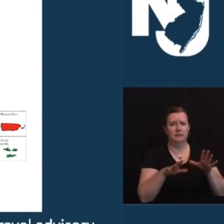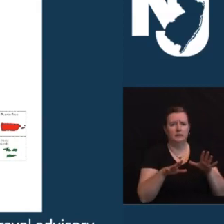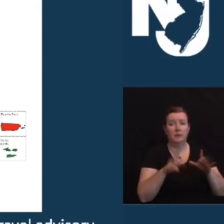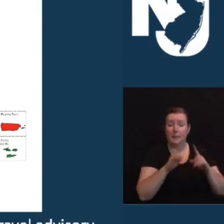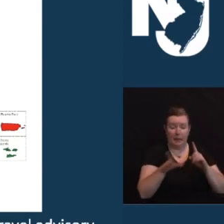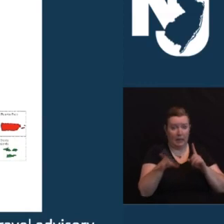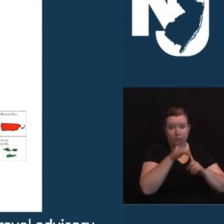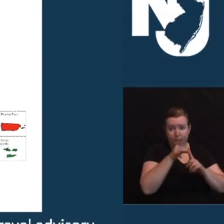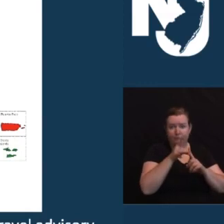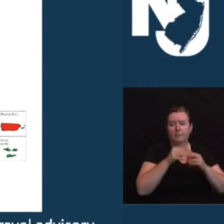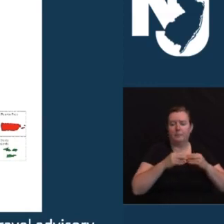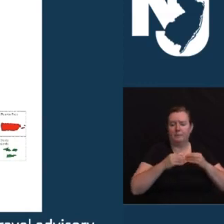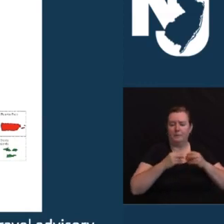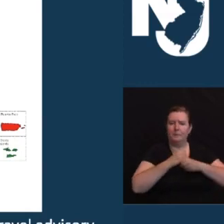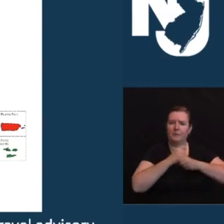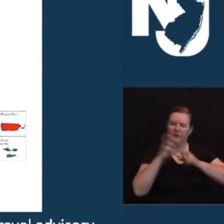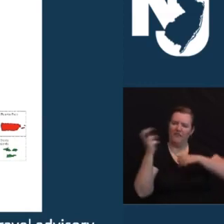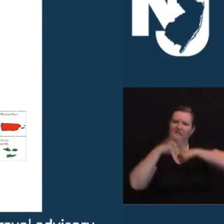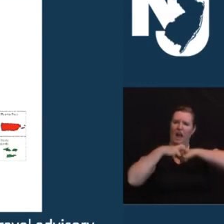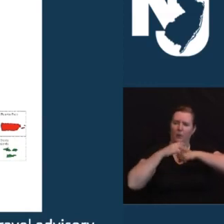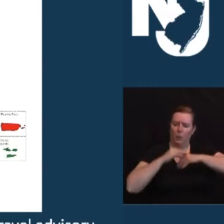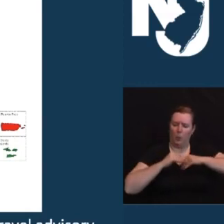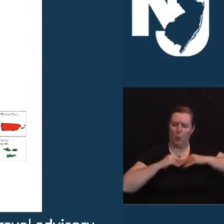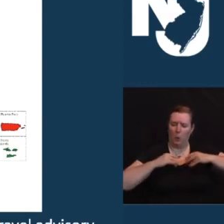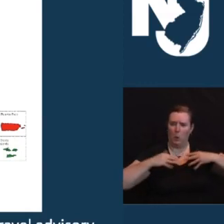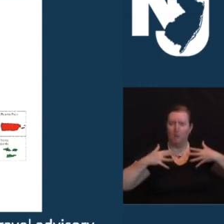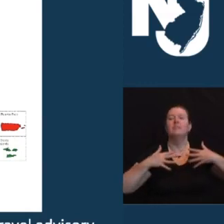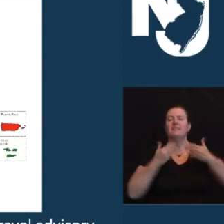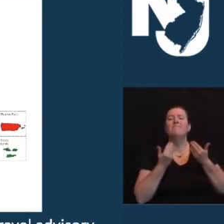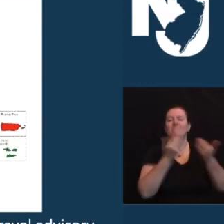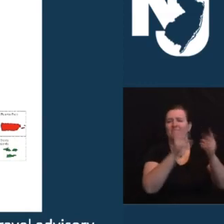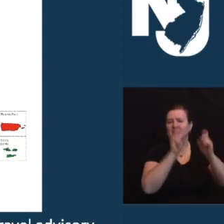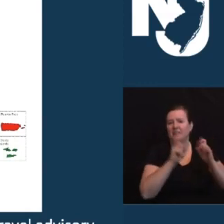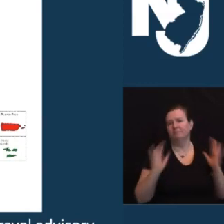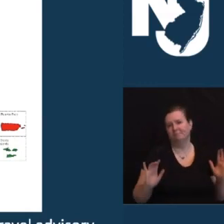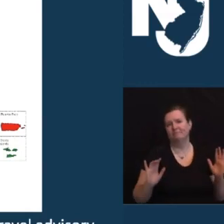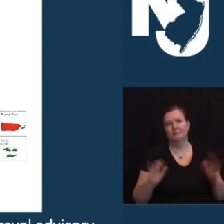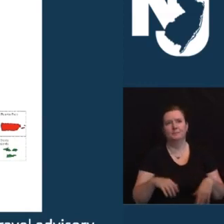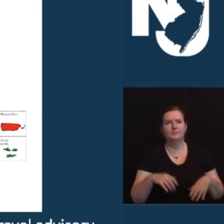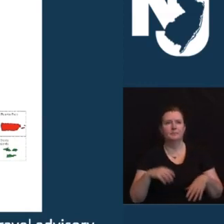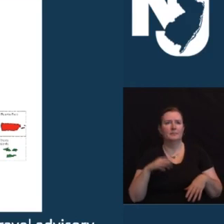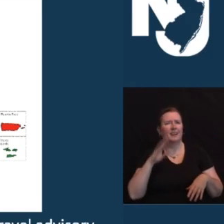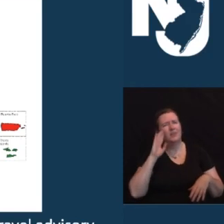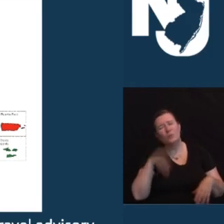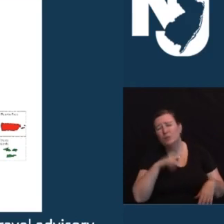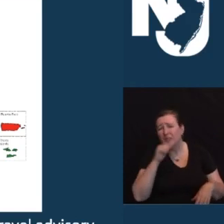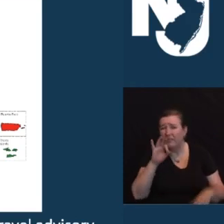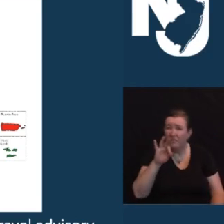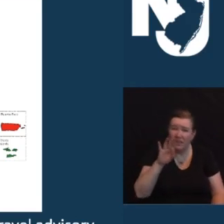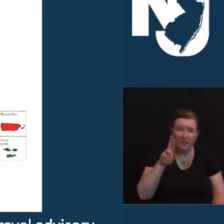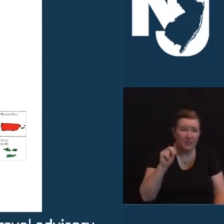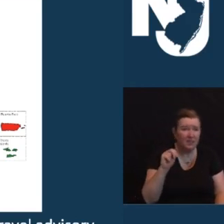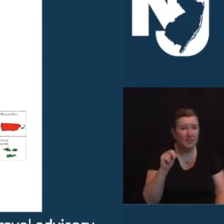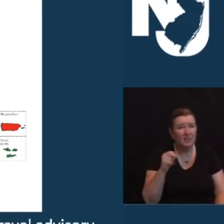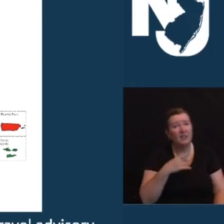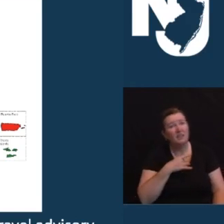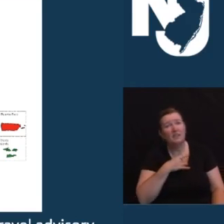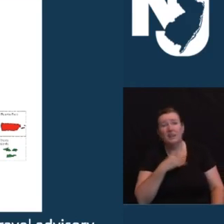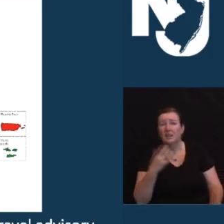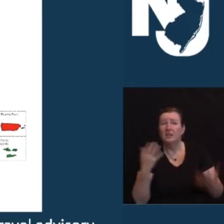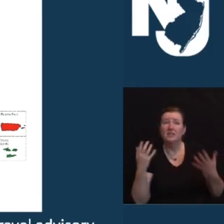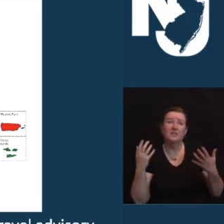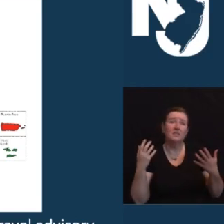And we know this isn't easy stuff, folks. We get it. It's not fun. But if we're going to drive this thing to the ground, that's what we have to do. So visit at the